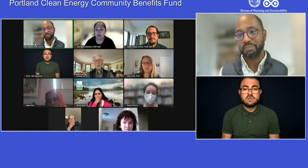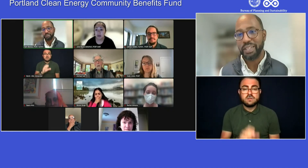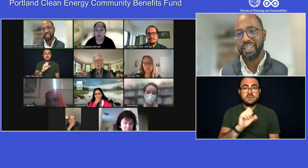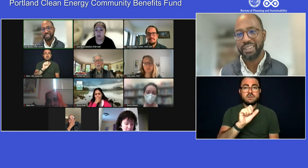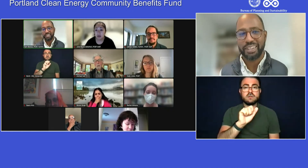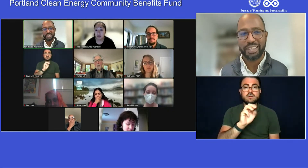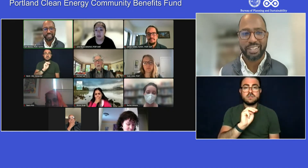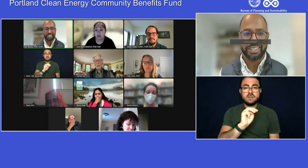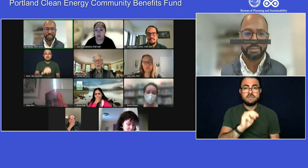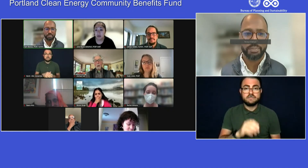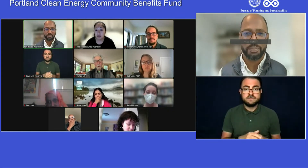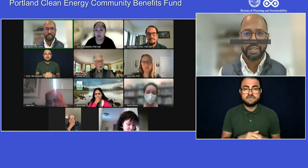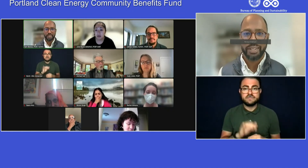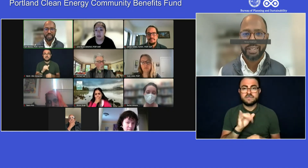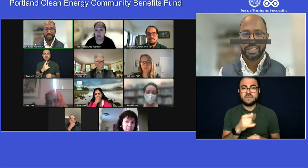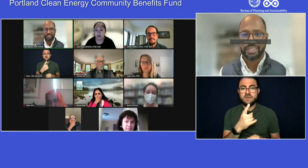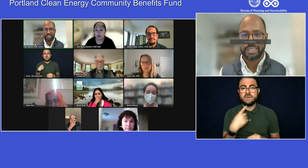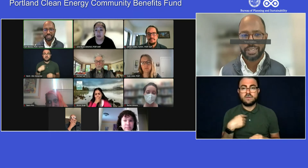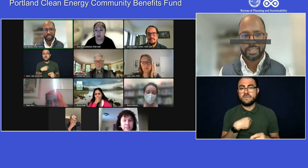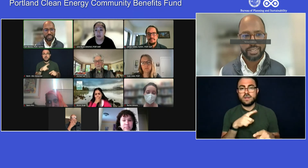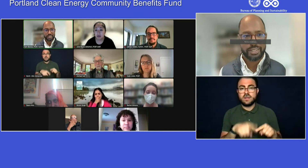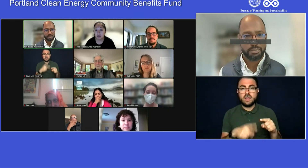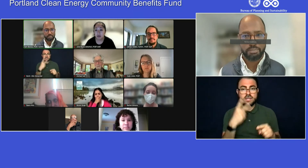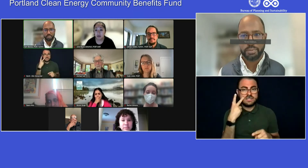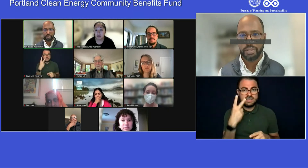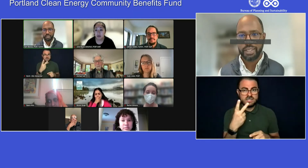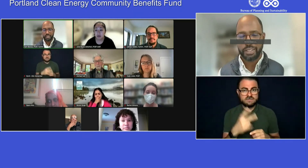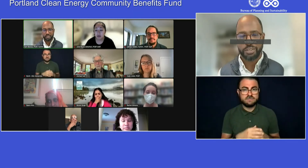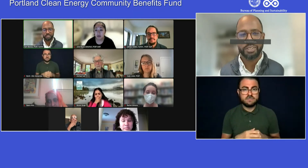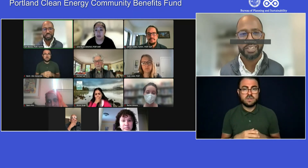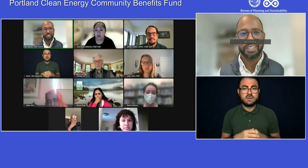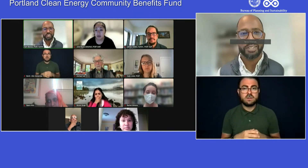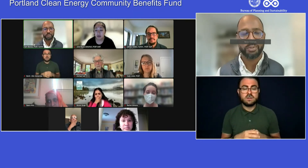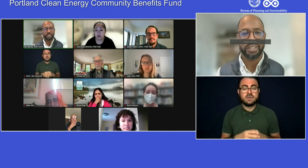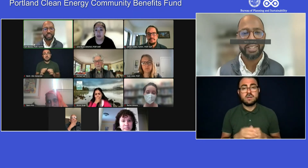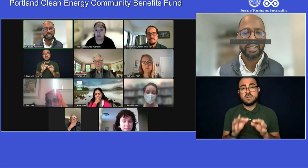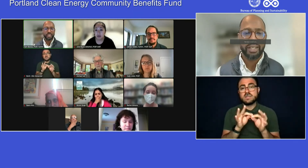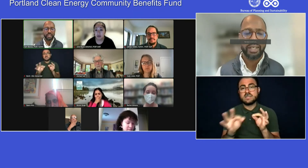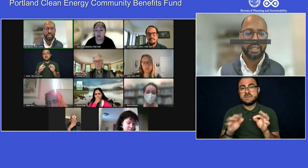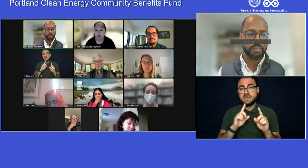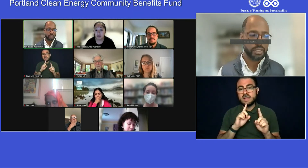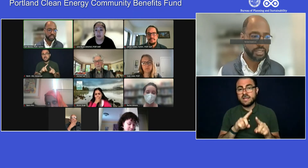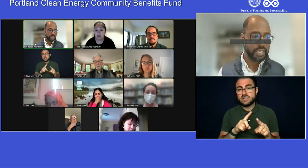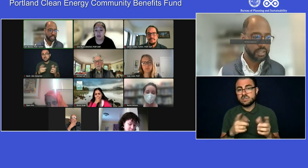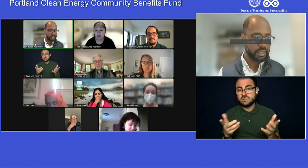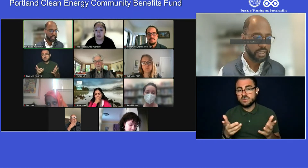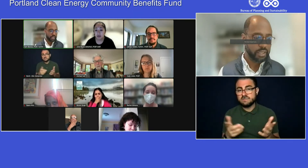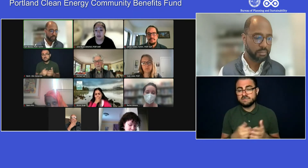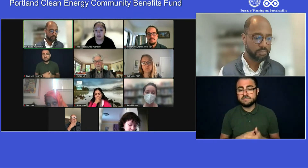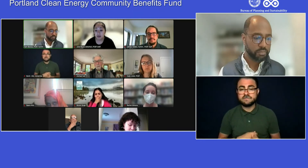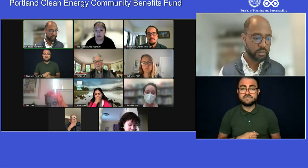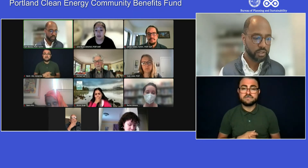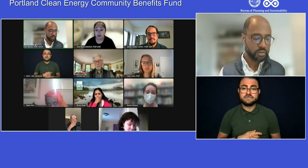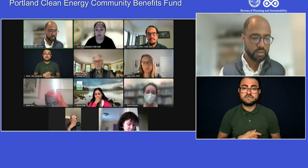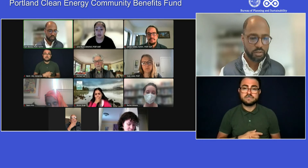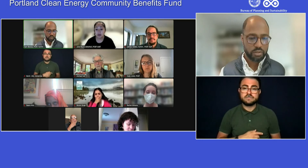We can't see it. The simple answer to this one is that